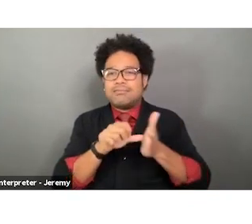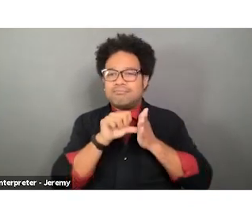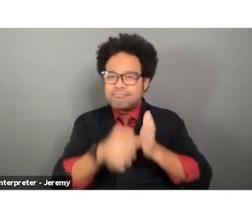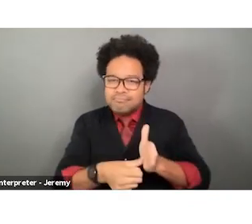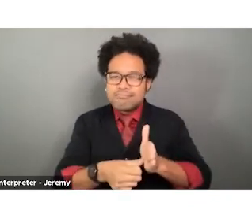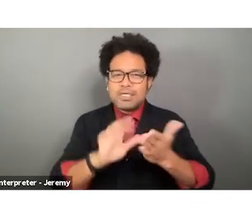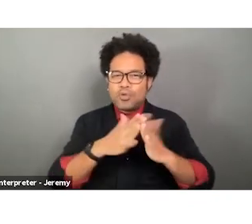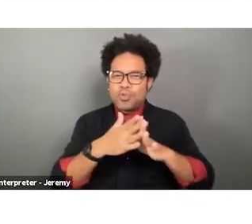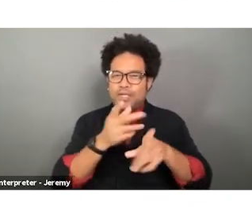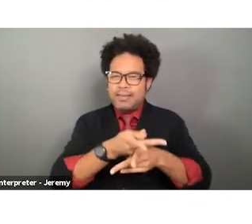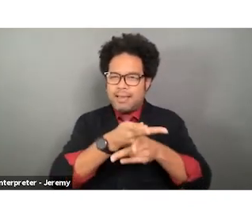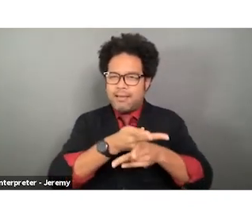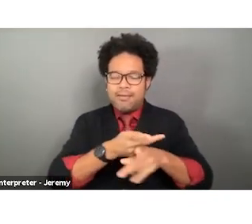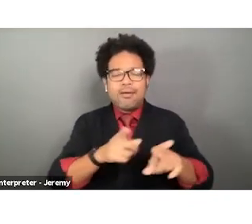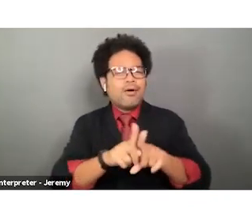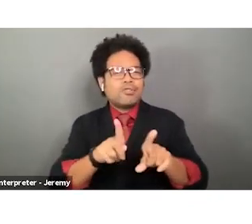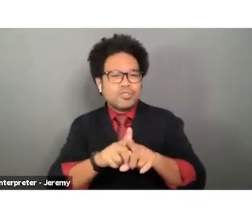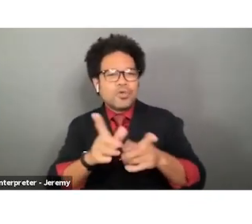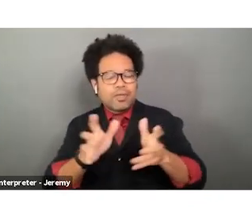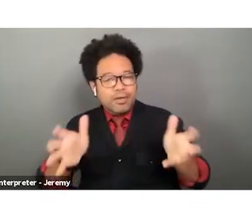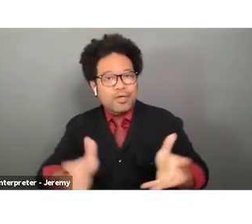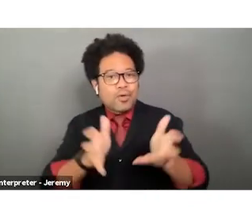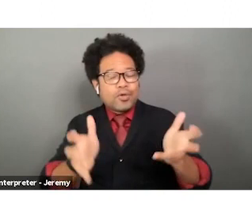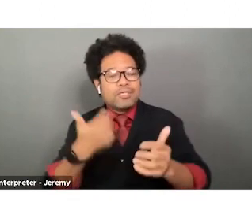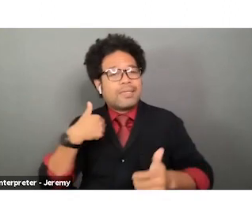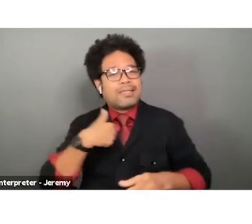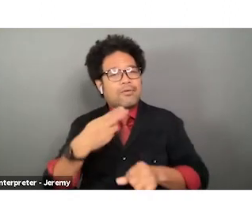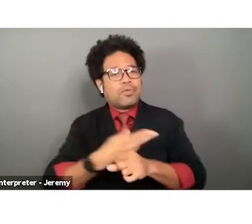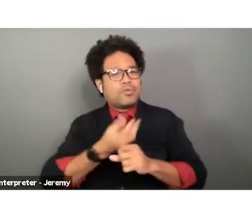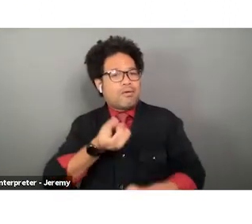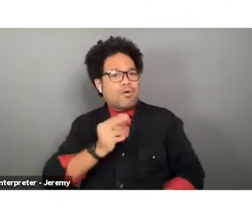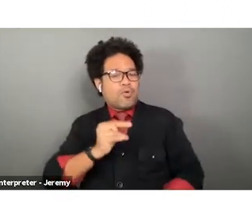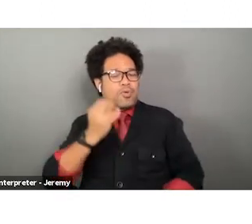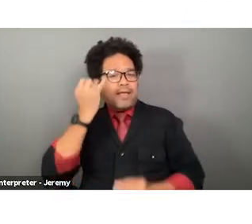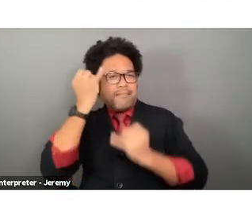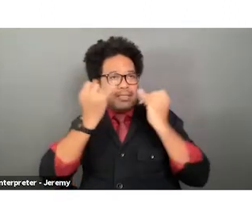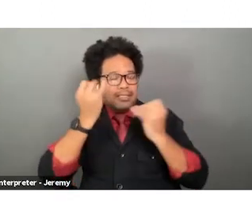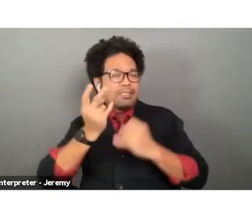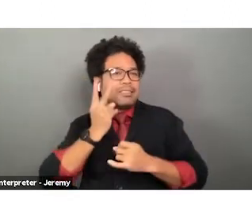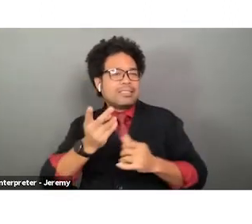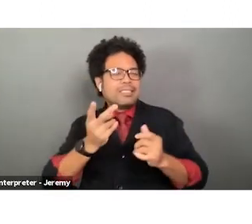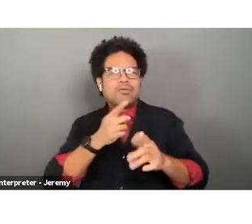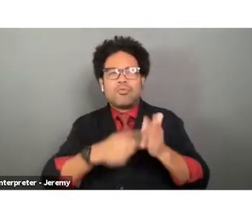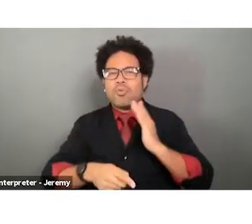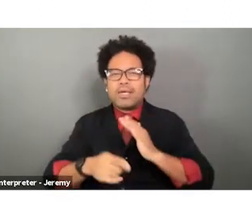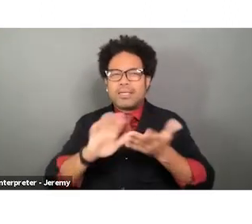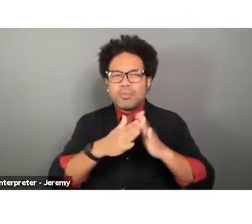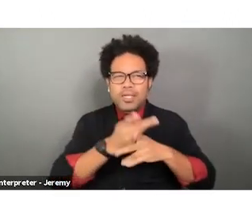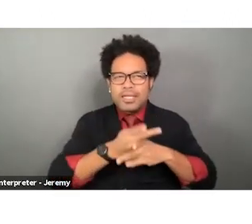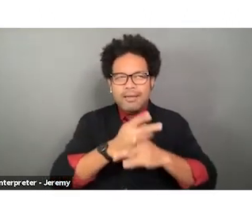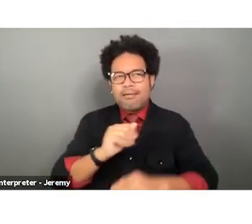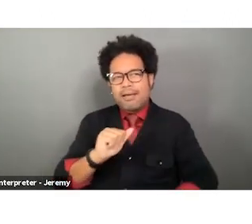and also the constant encouragement that we use our own imaginations to see what abolition looks like, to see what community care looks